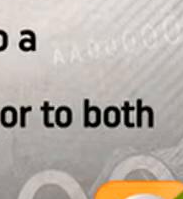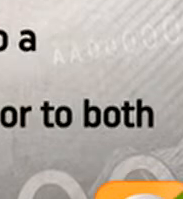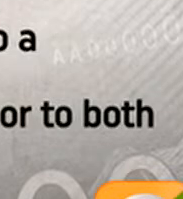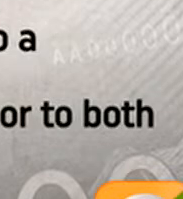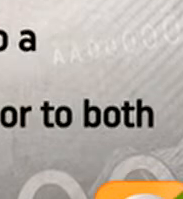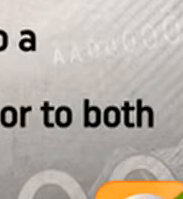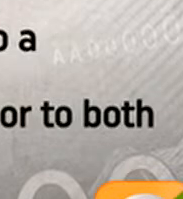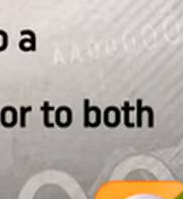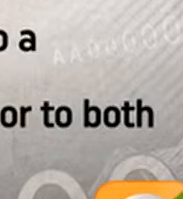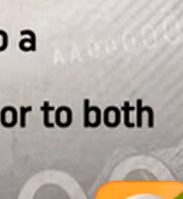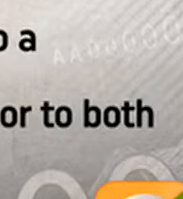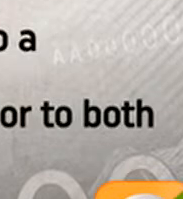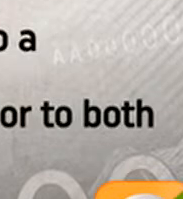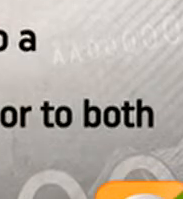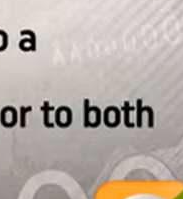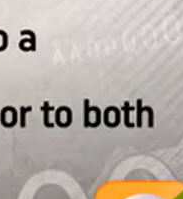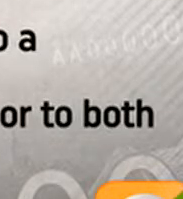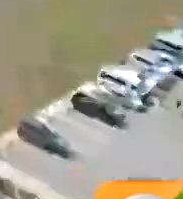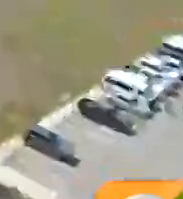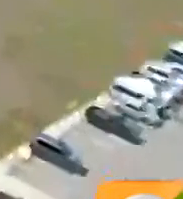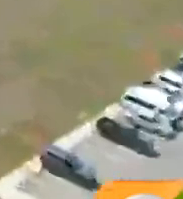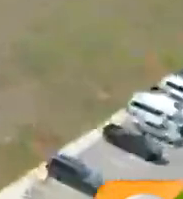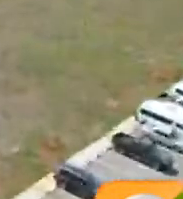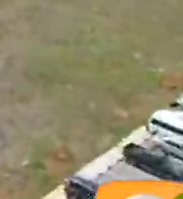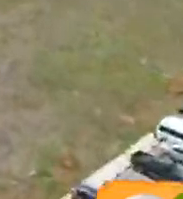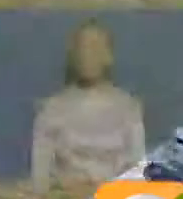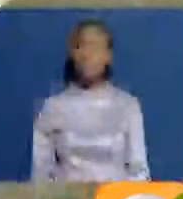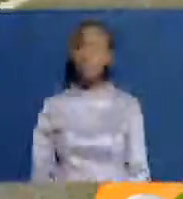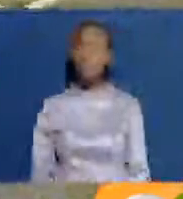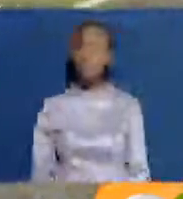fine not exceeding 1 million shillings.